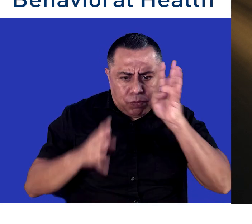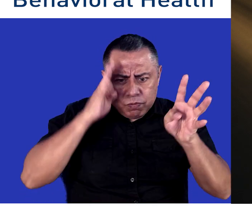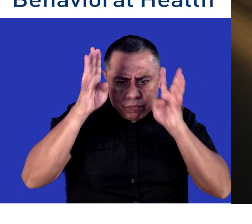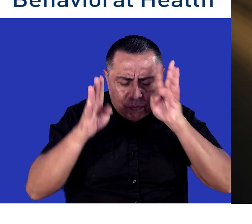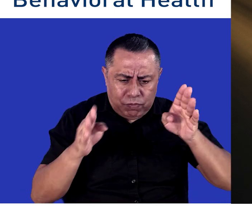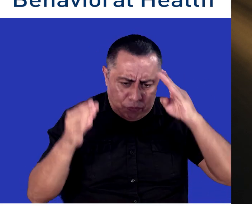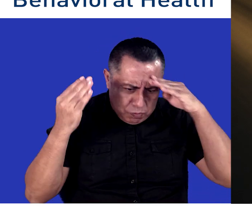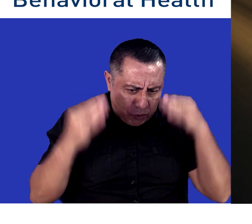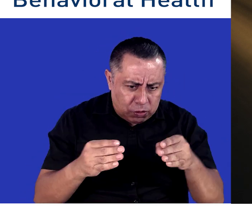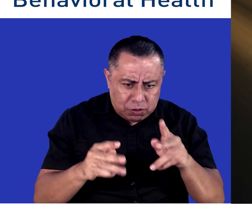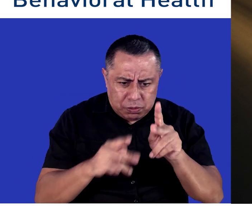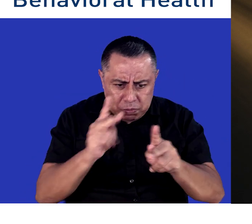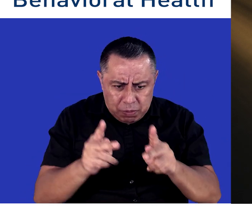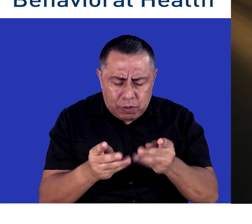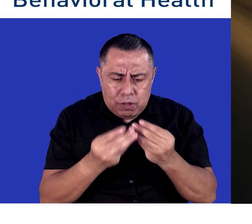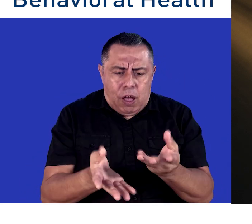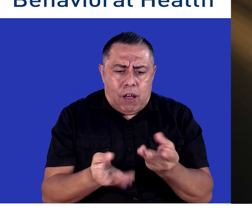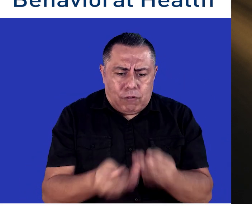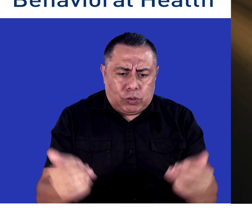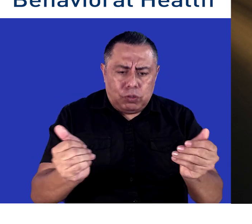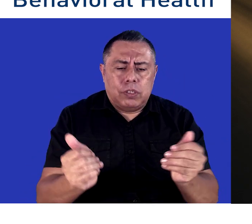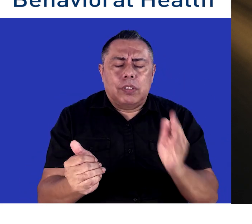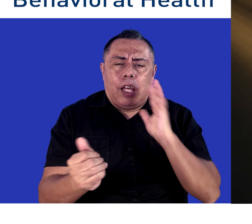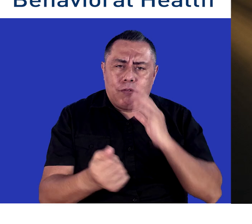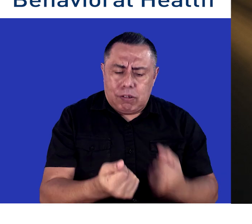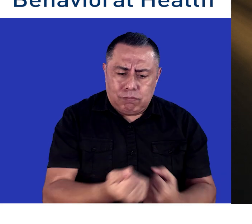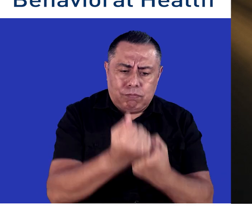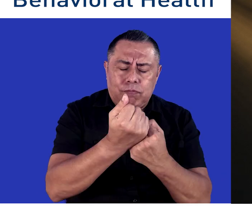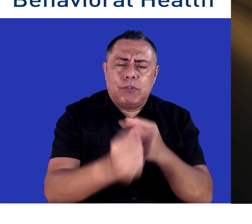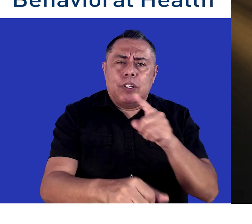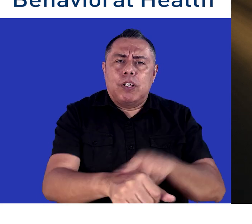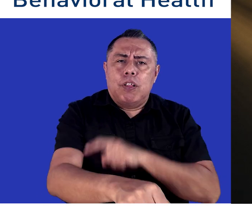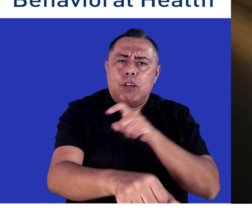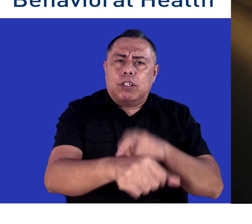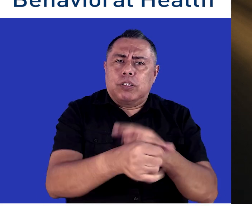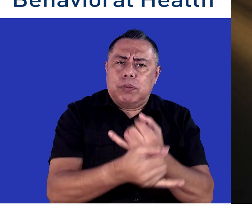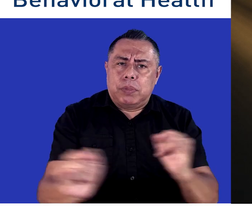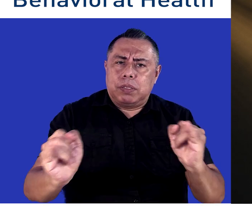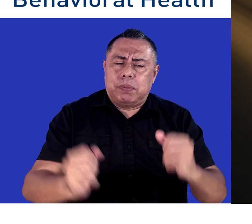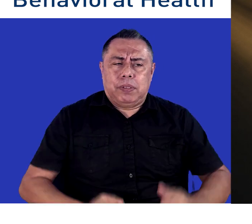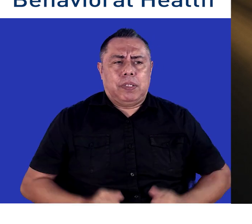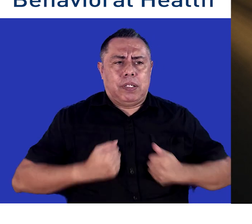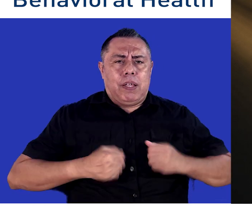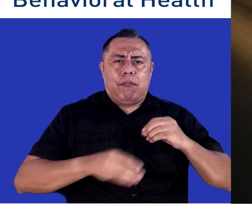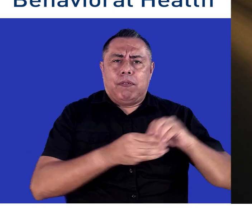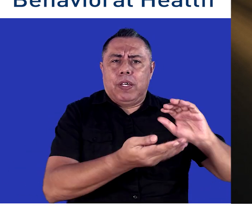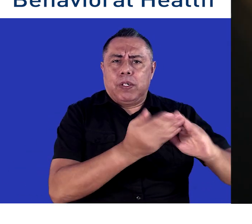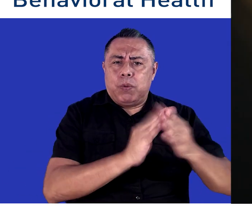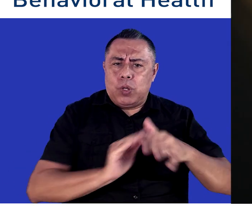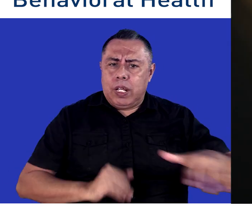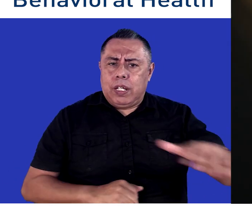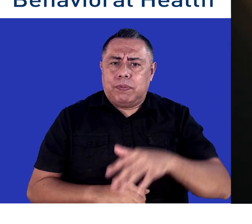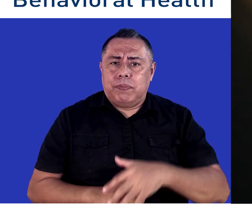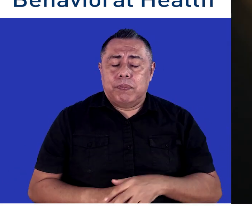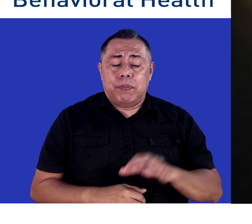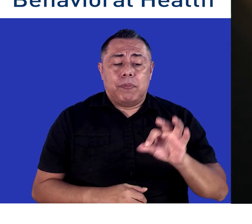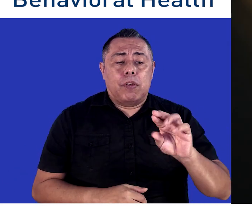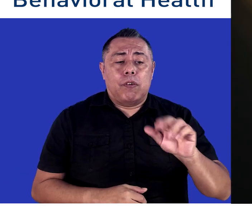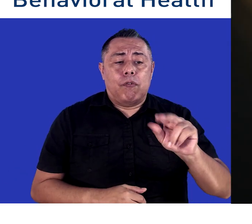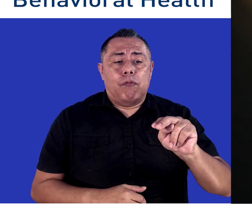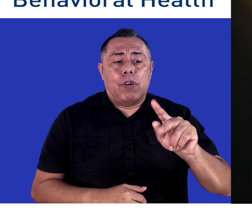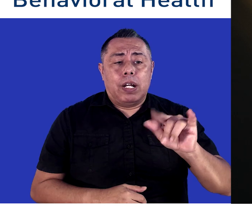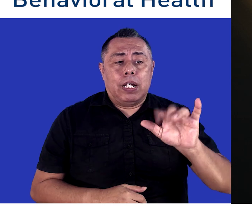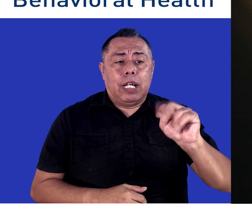innovative, person-centered solutions that foster long-term independence and community reintegration. The Franklin